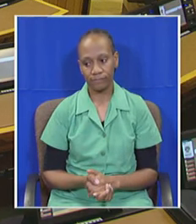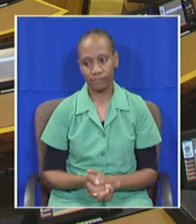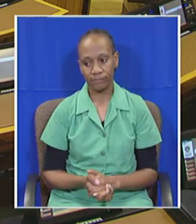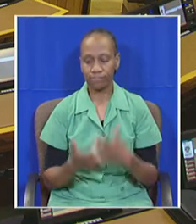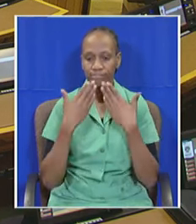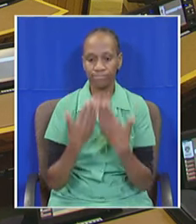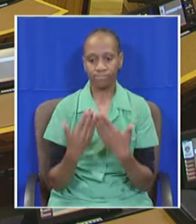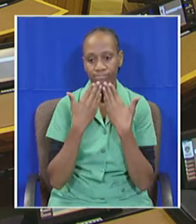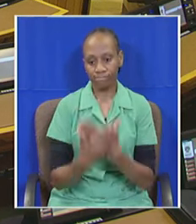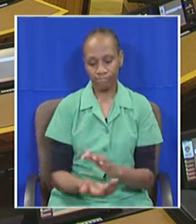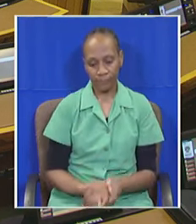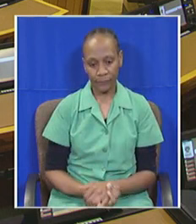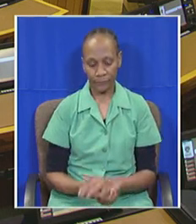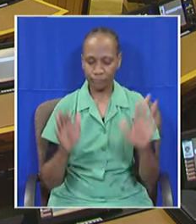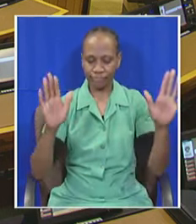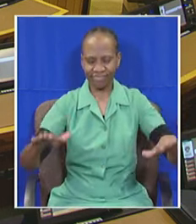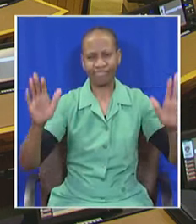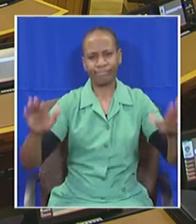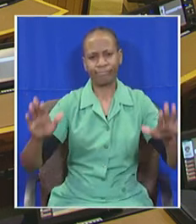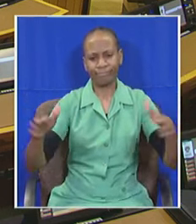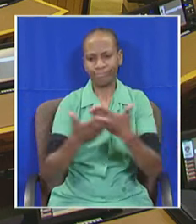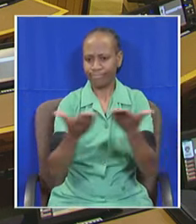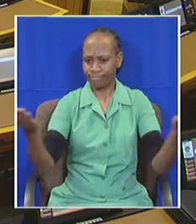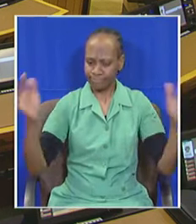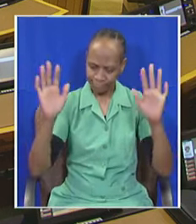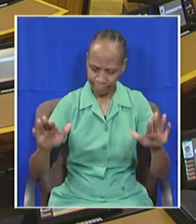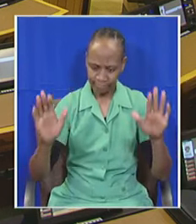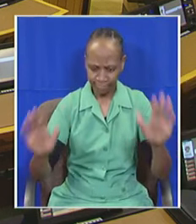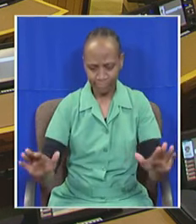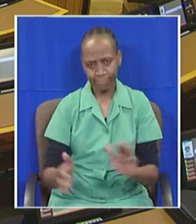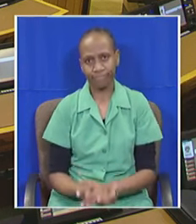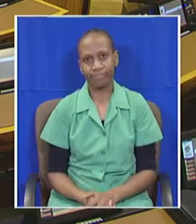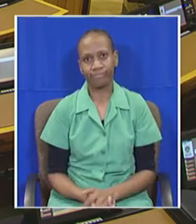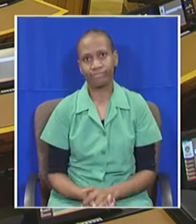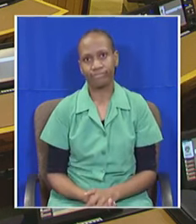Thank you. Order, Honourable Members. Order.